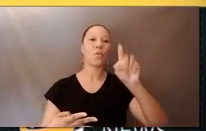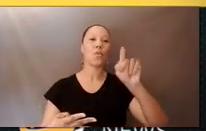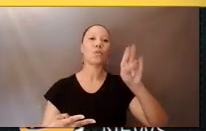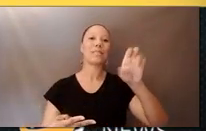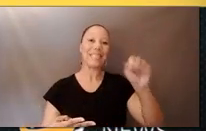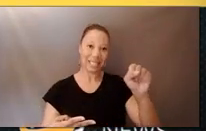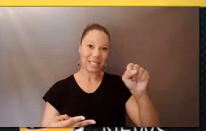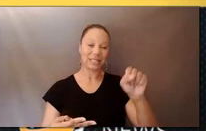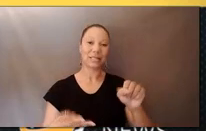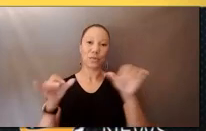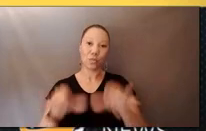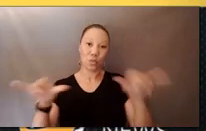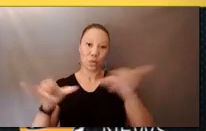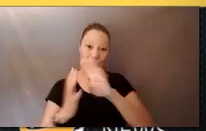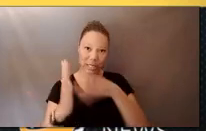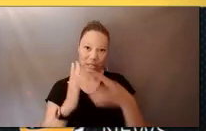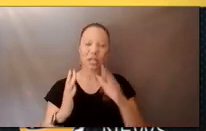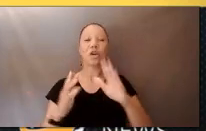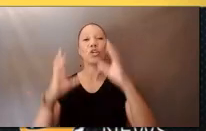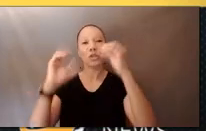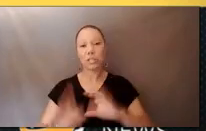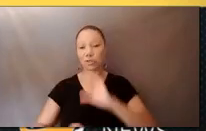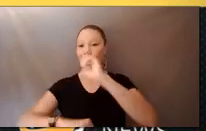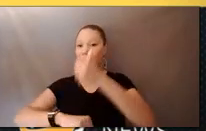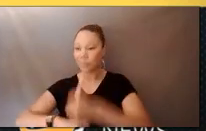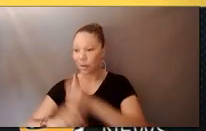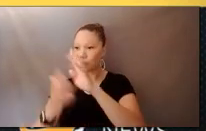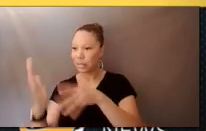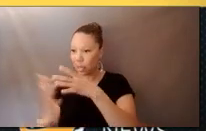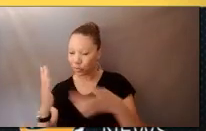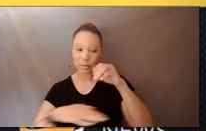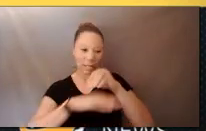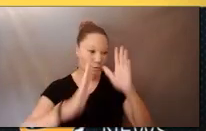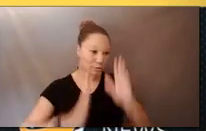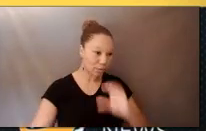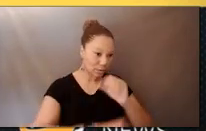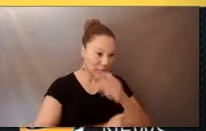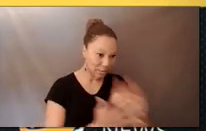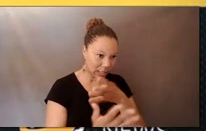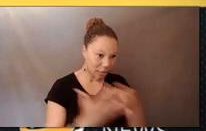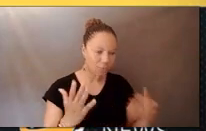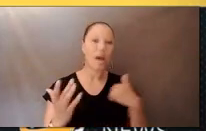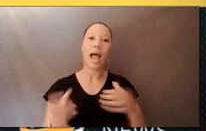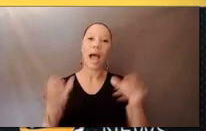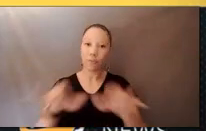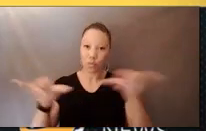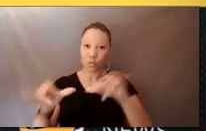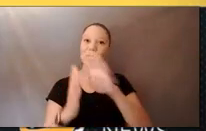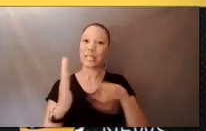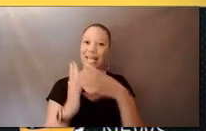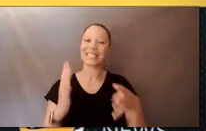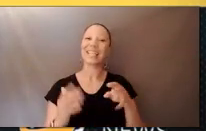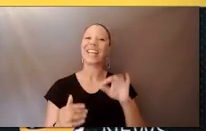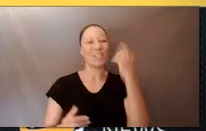really hard to set you up with schedules. Your counselors have worked hard to set you up with schedules and have routines. There's a reason why we like routines in